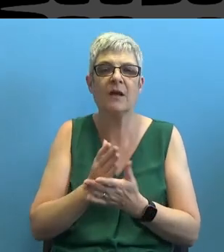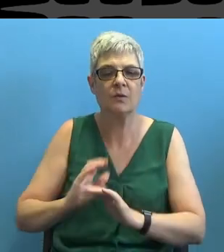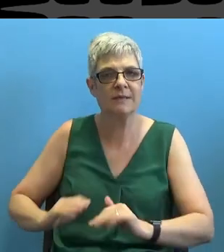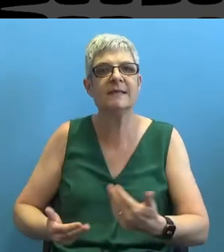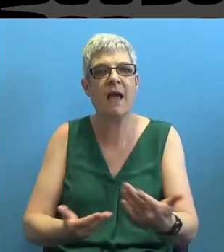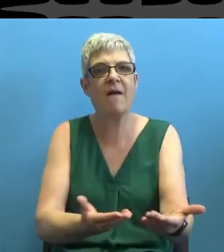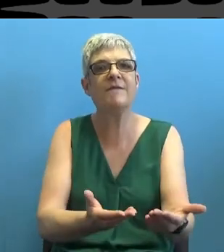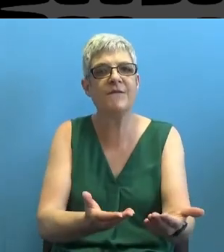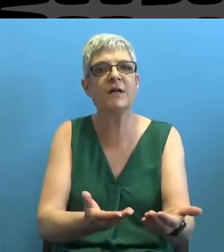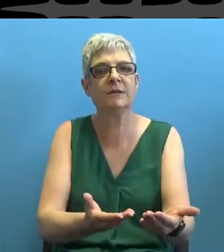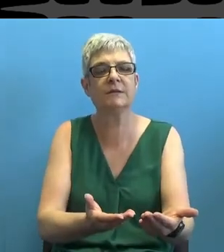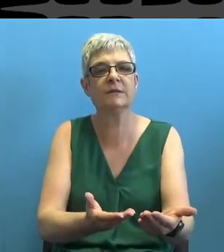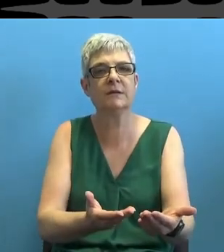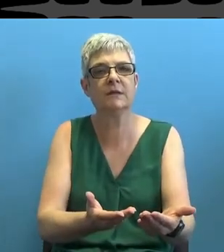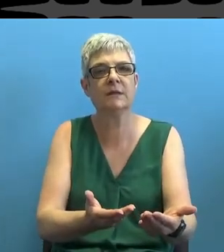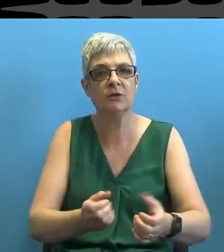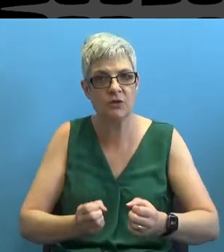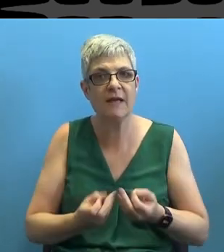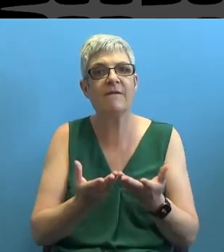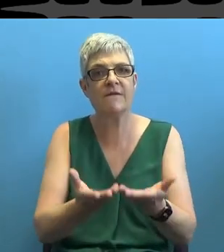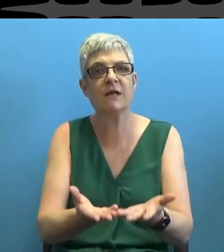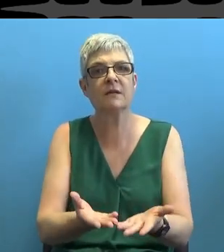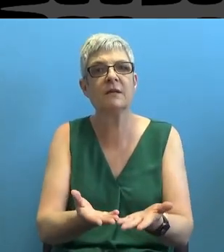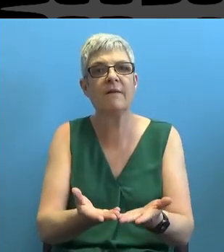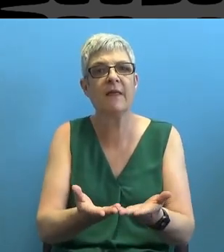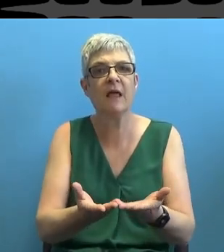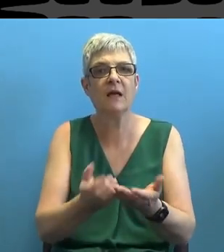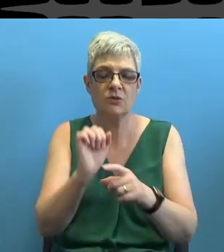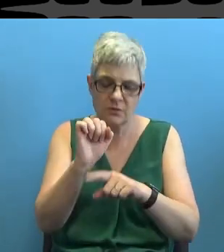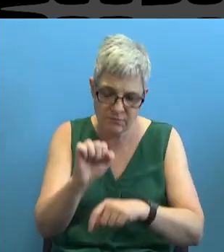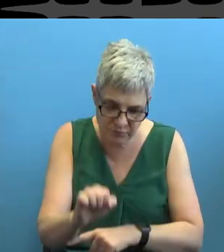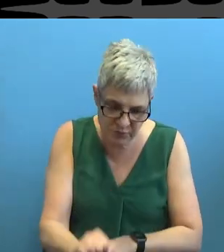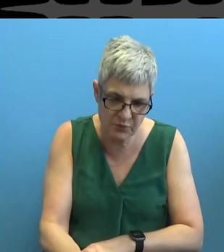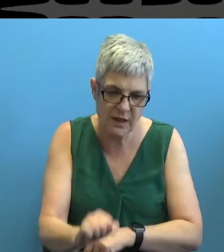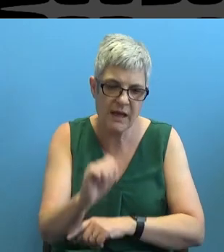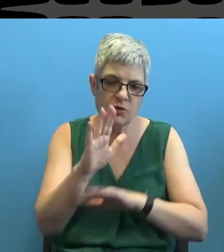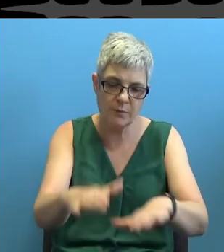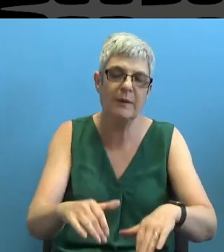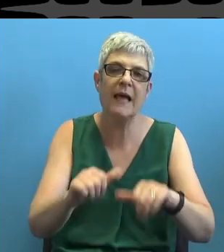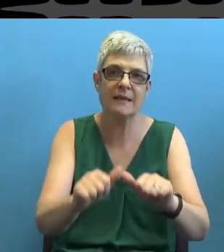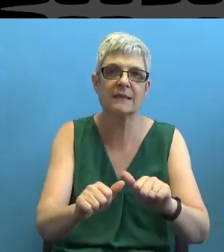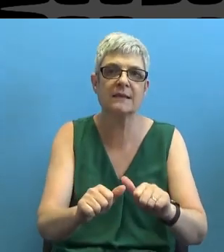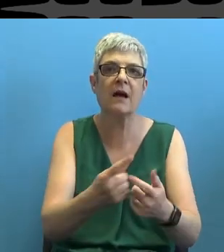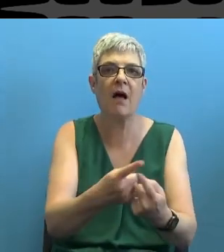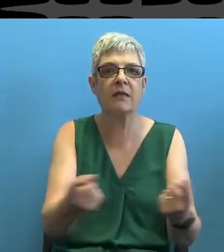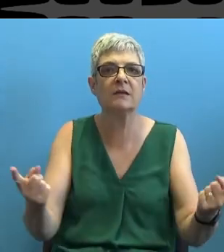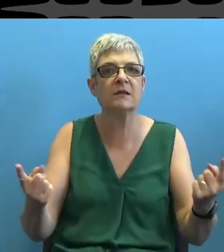to serve, to give, to stoop, to bless others.